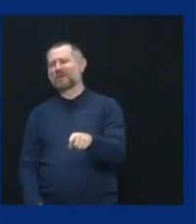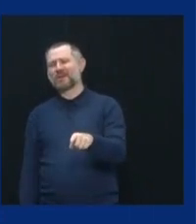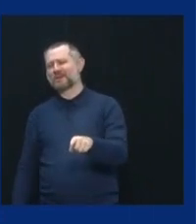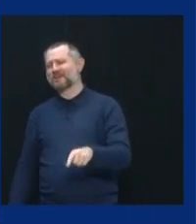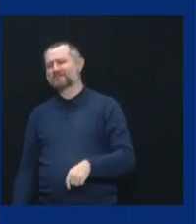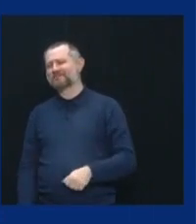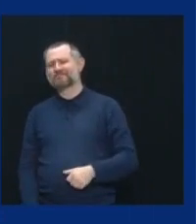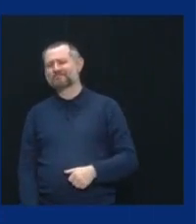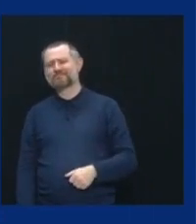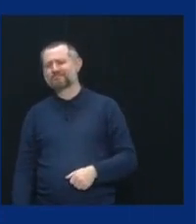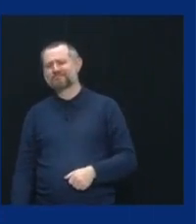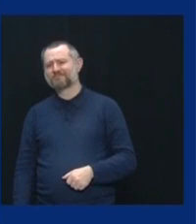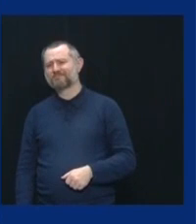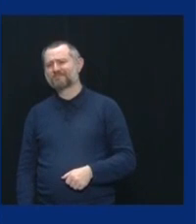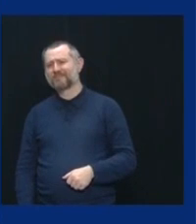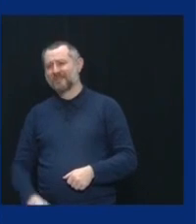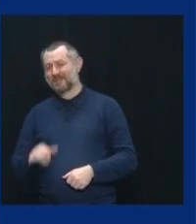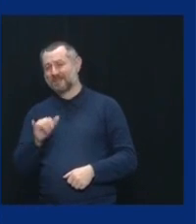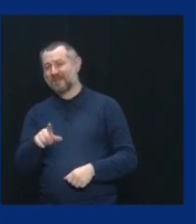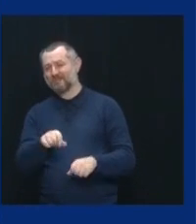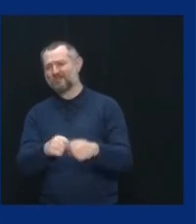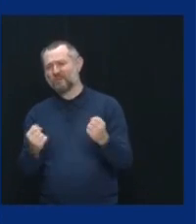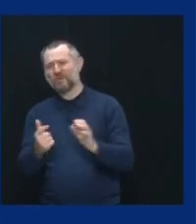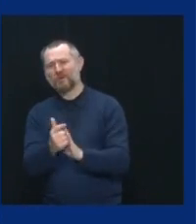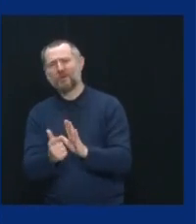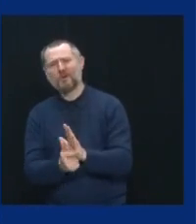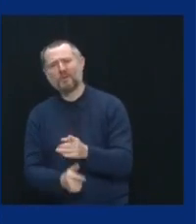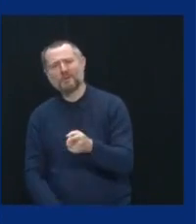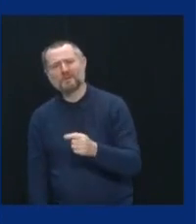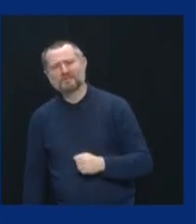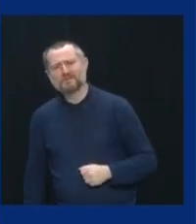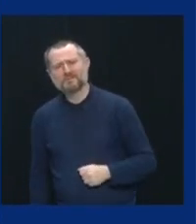else. That's illegal.